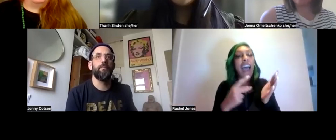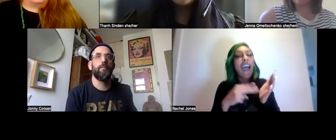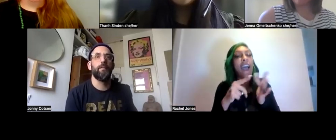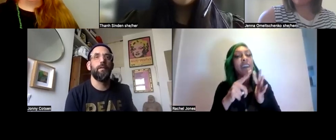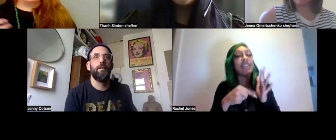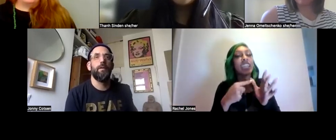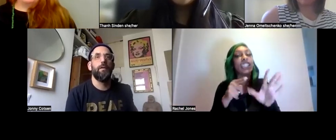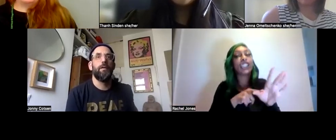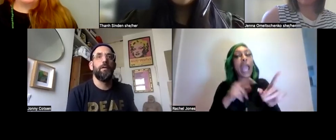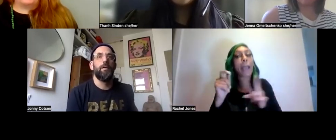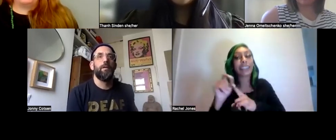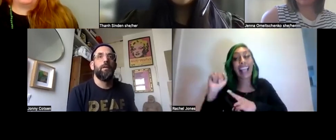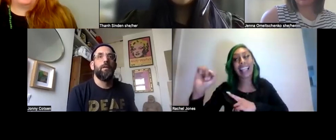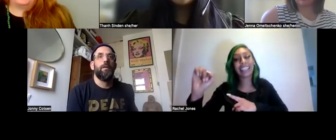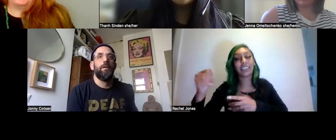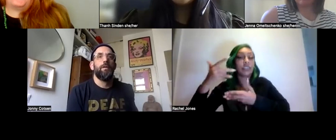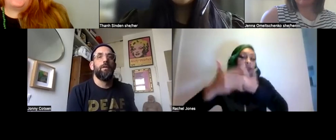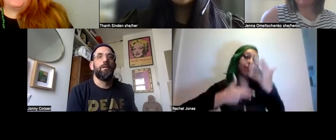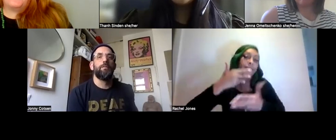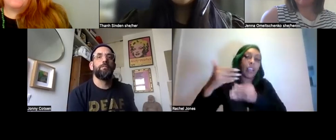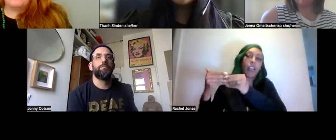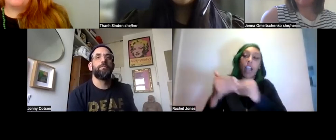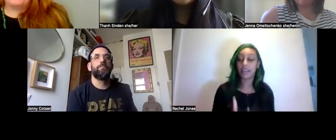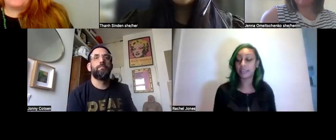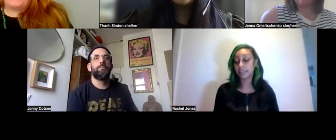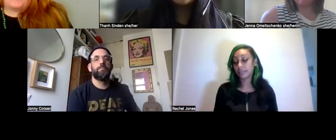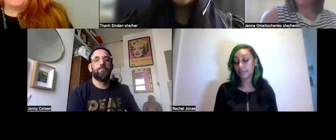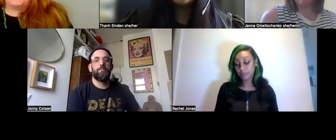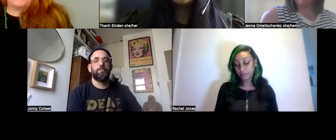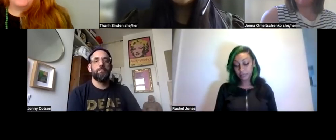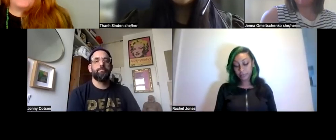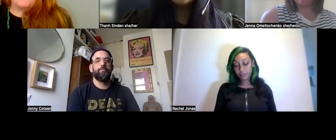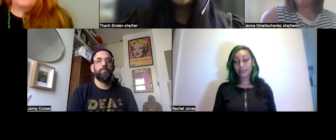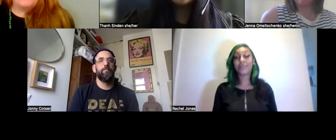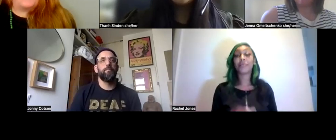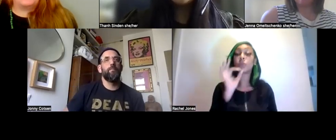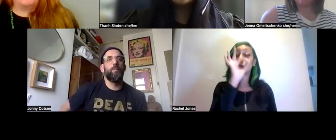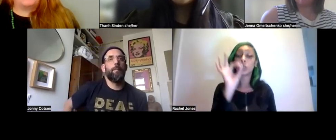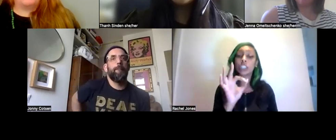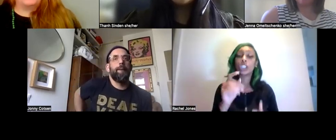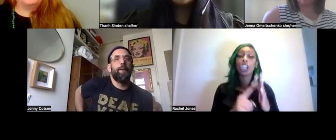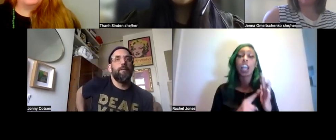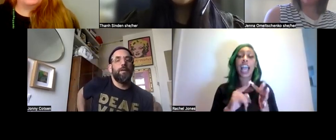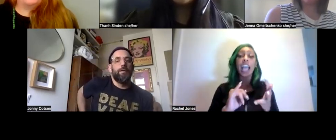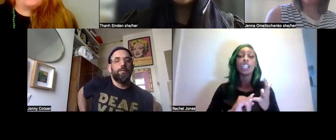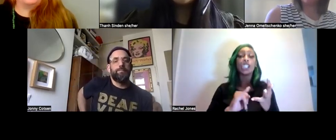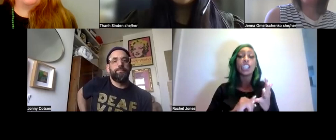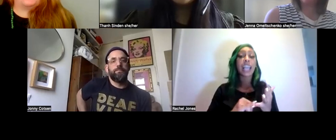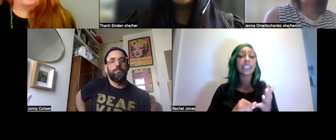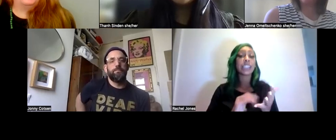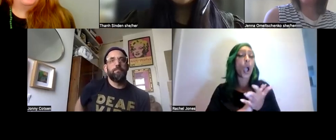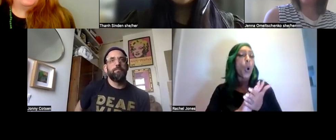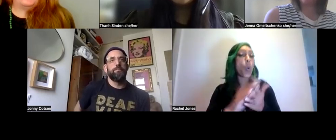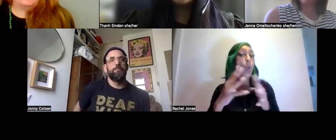well. There is a question from Jess White as well. From a practical point of view, do you give your access